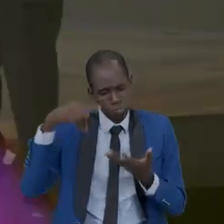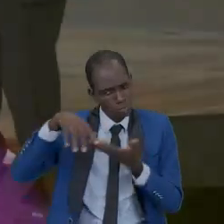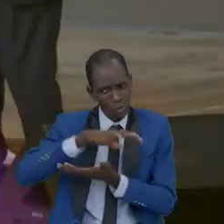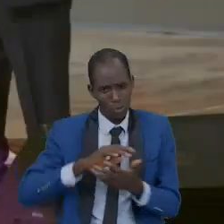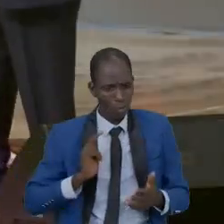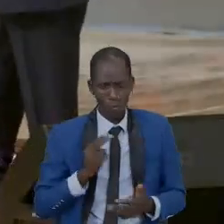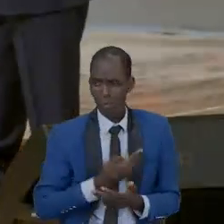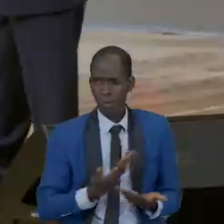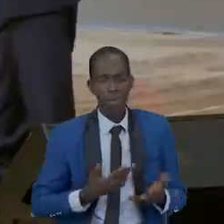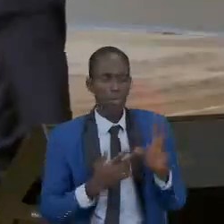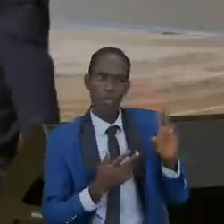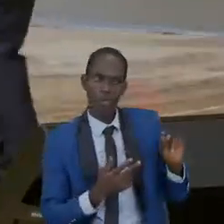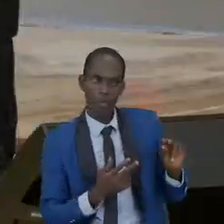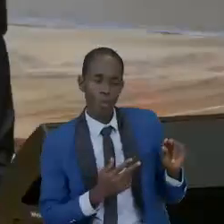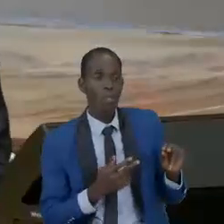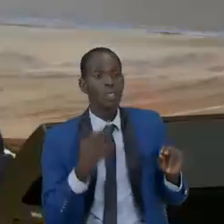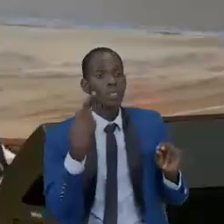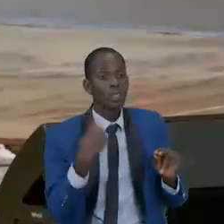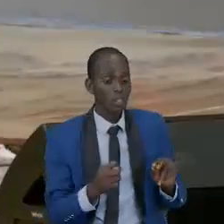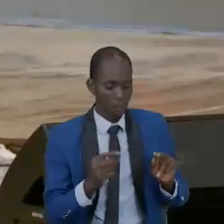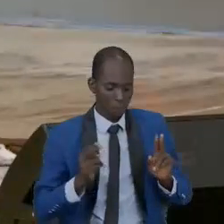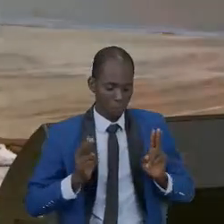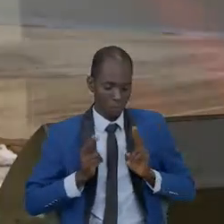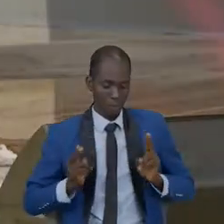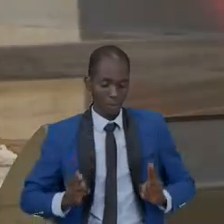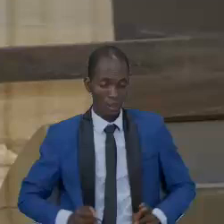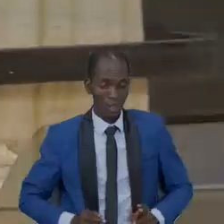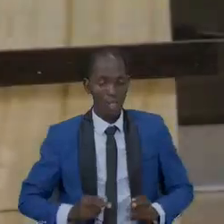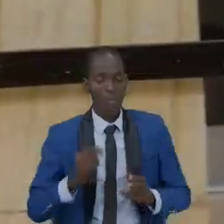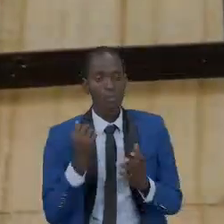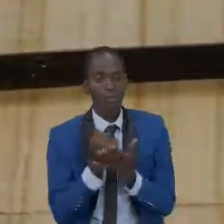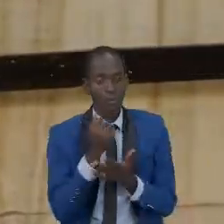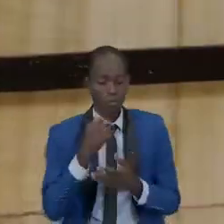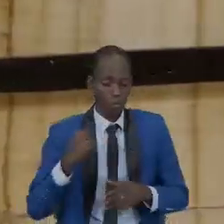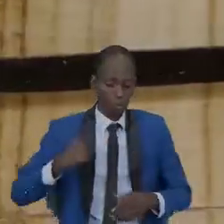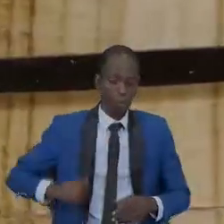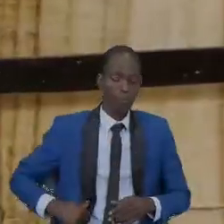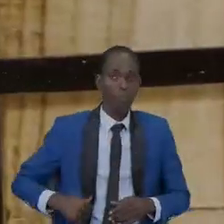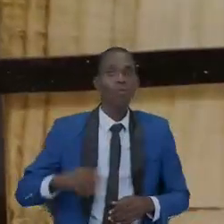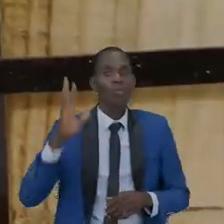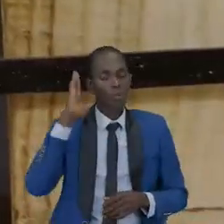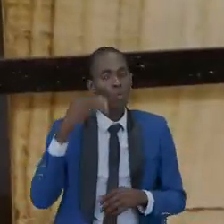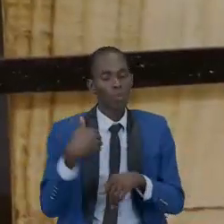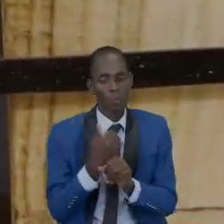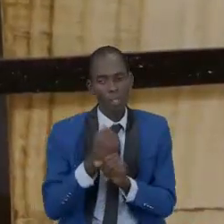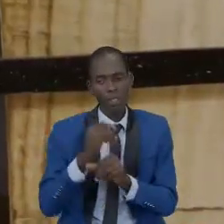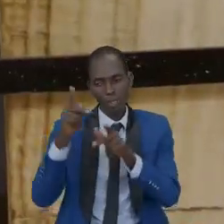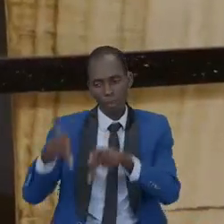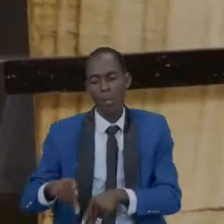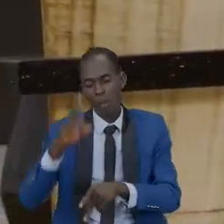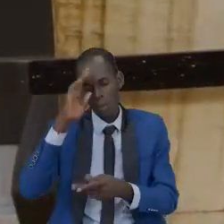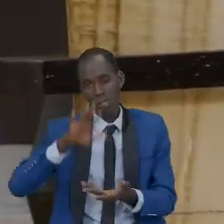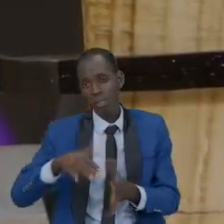not at all. The physical crucifixion will make him die. But this one is